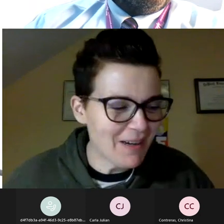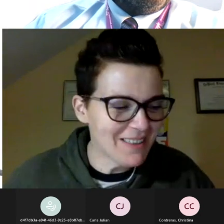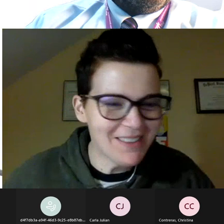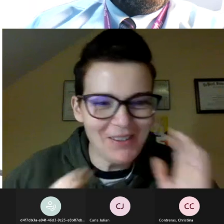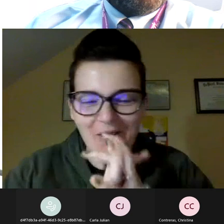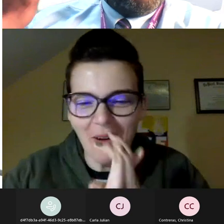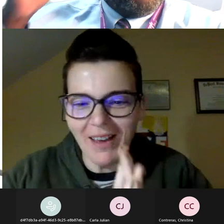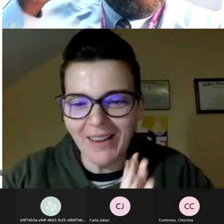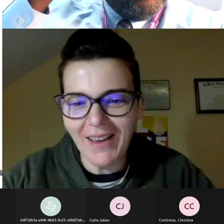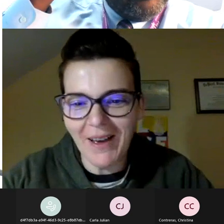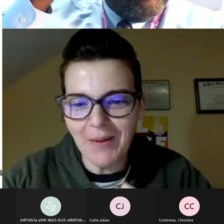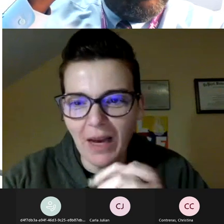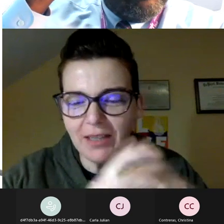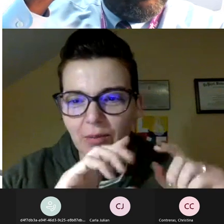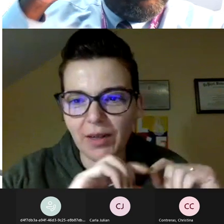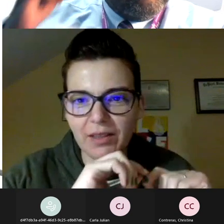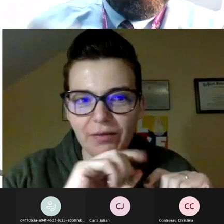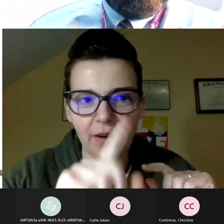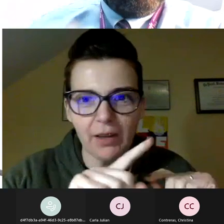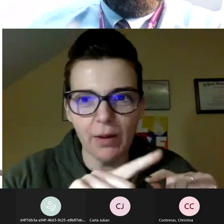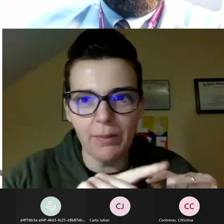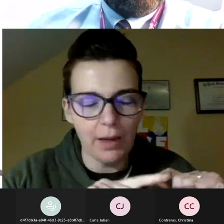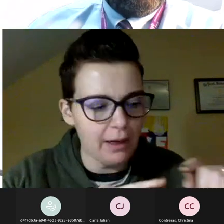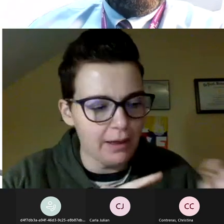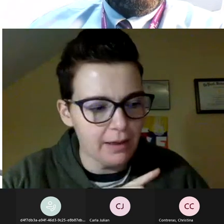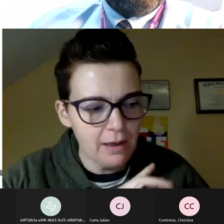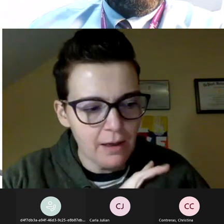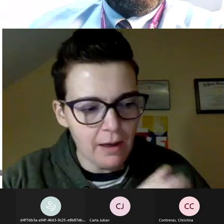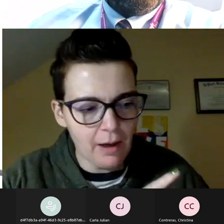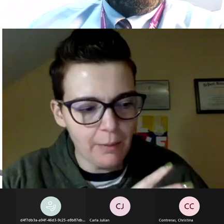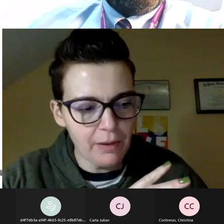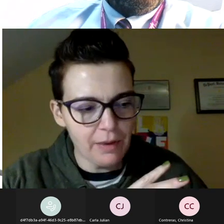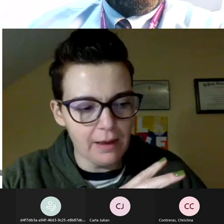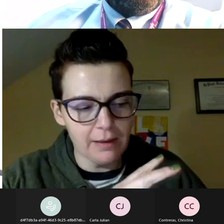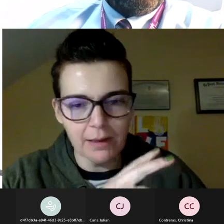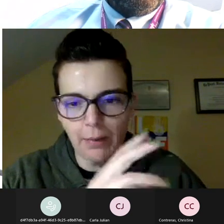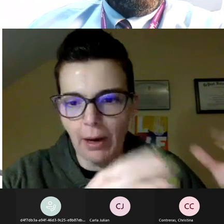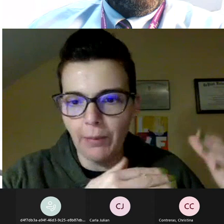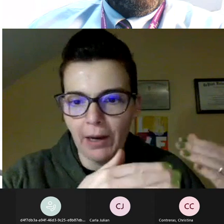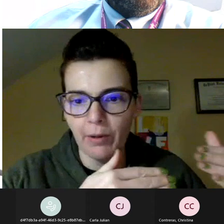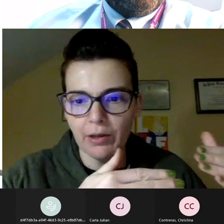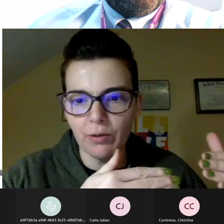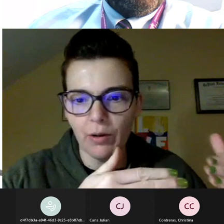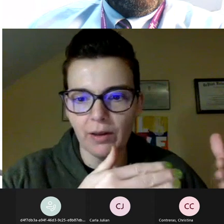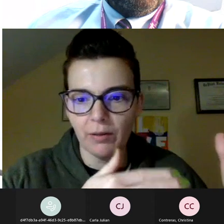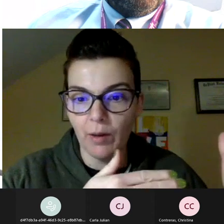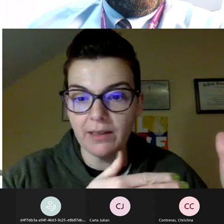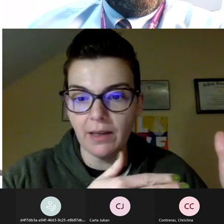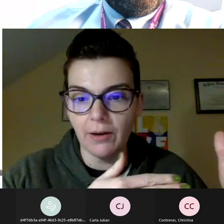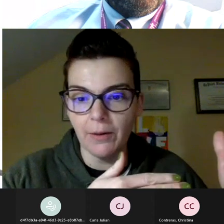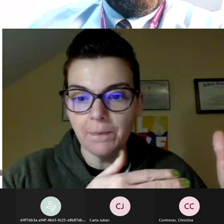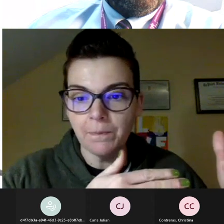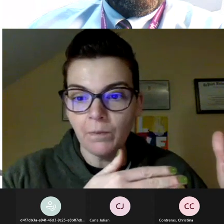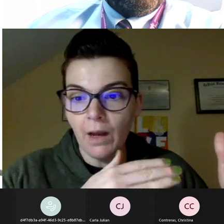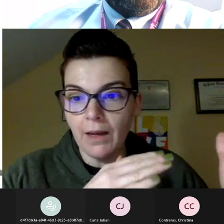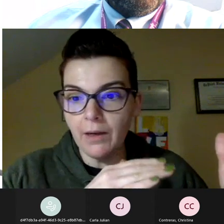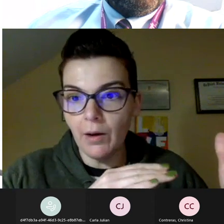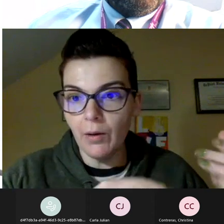hope everybody's doing well. I just wanted to follow up on a couple things about Piney Branch Road and the rec